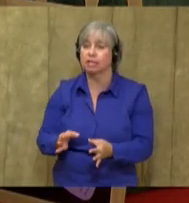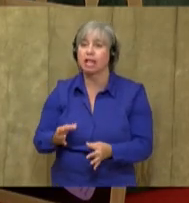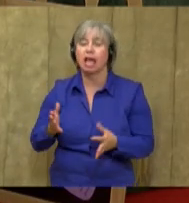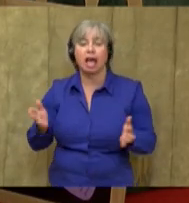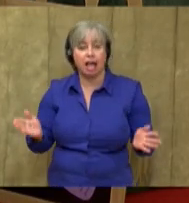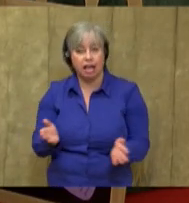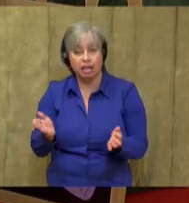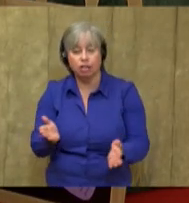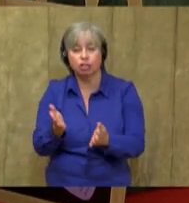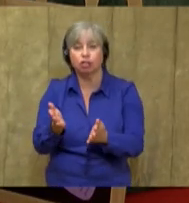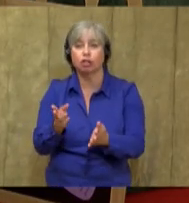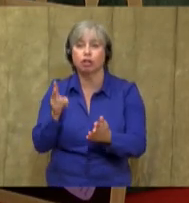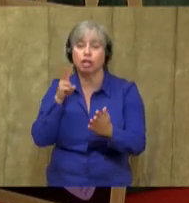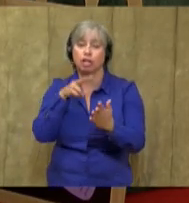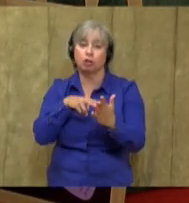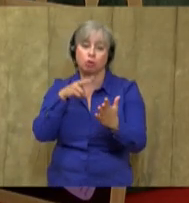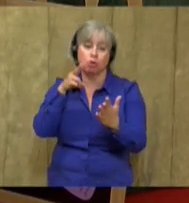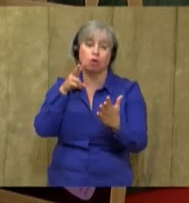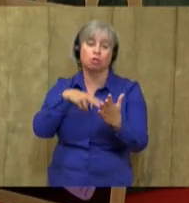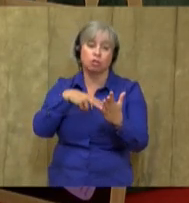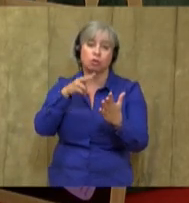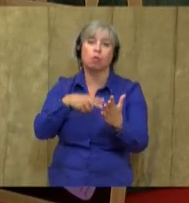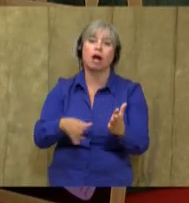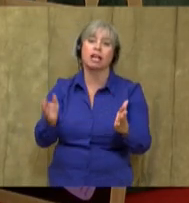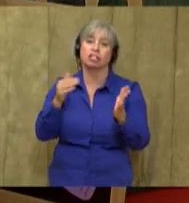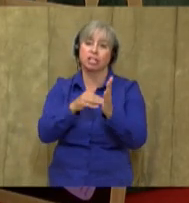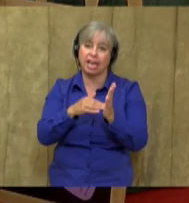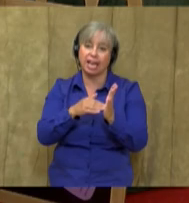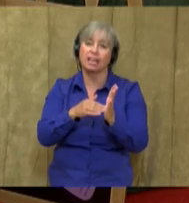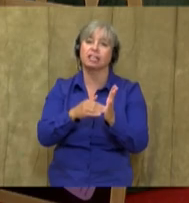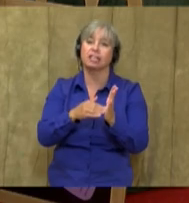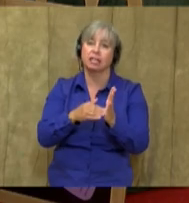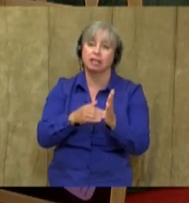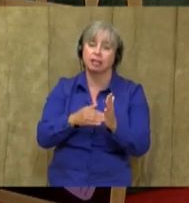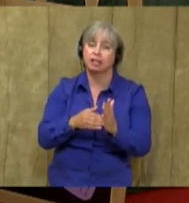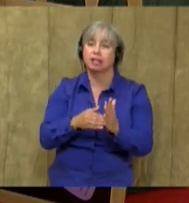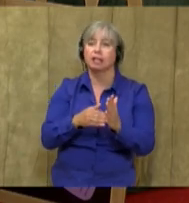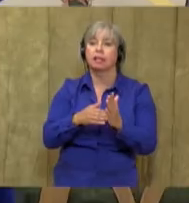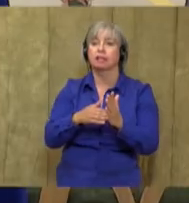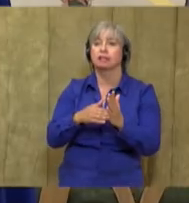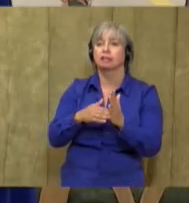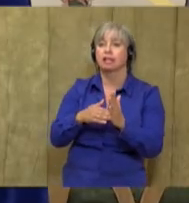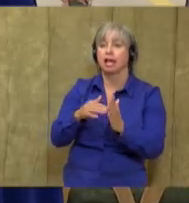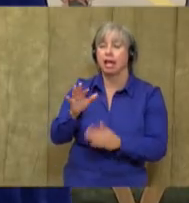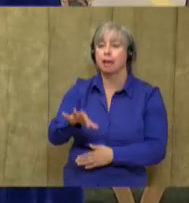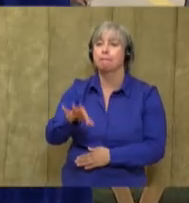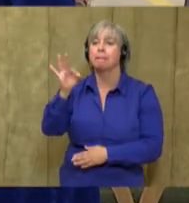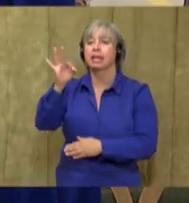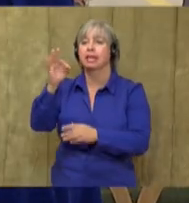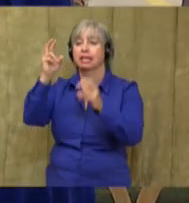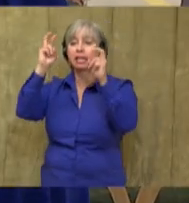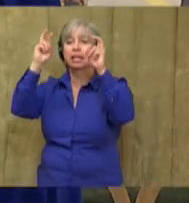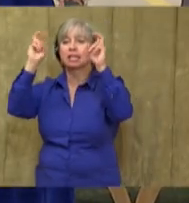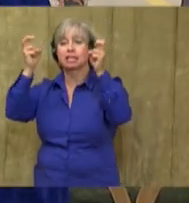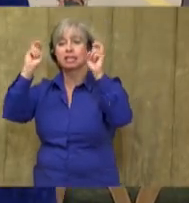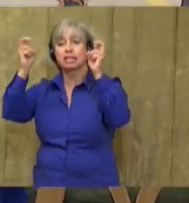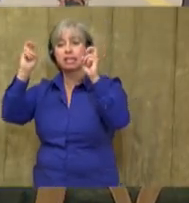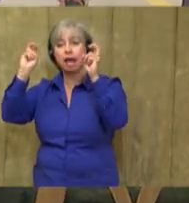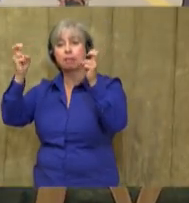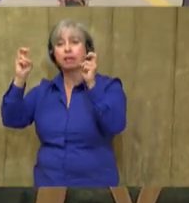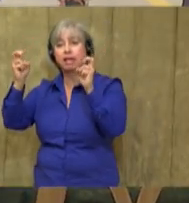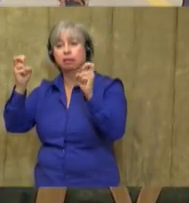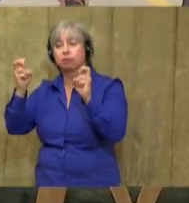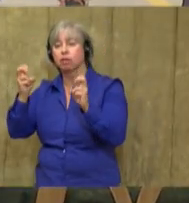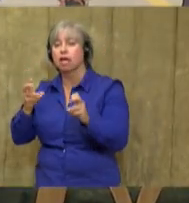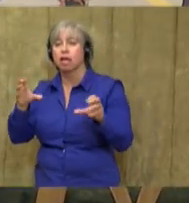and rewatch this again when they put it on YouTube so that you can go back and pick some of these topics that we've talked about for the last 6 weeks. Do